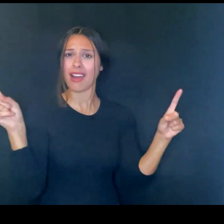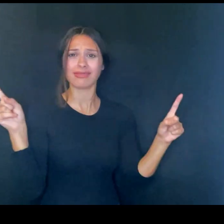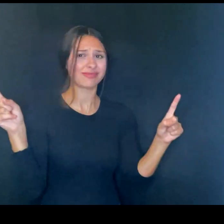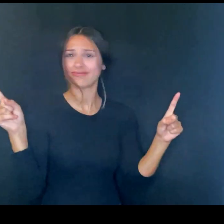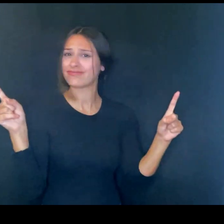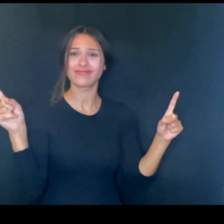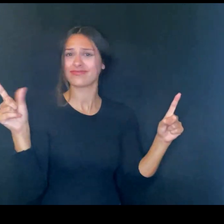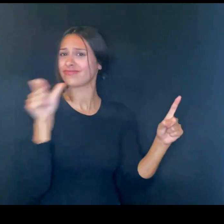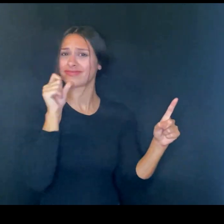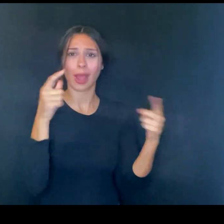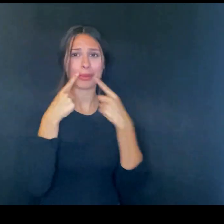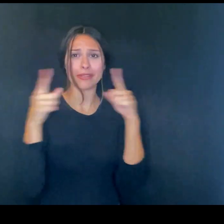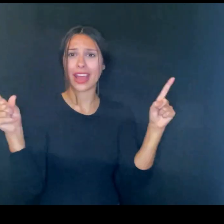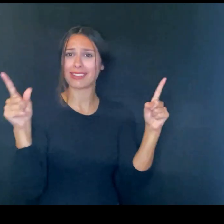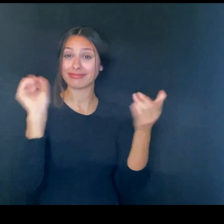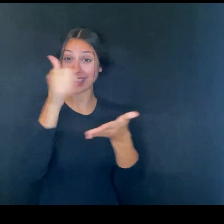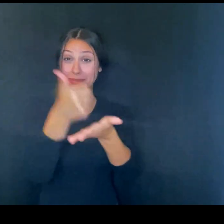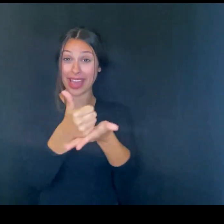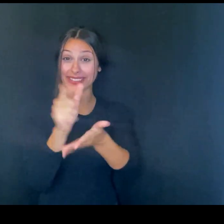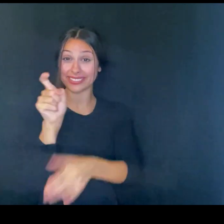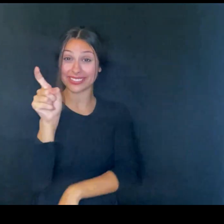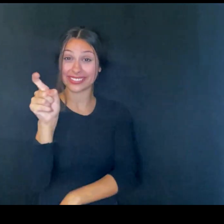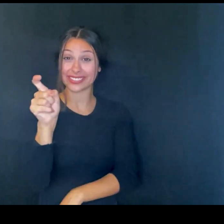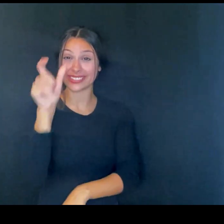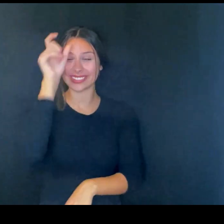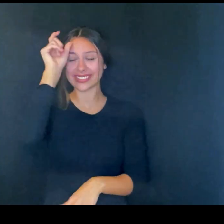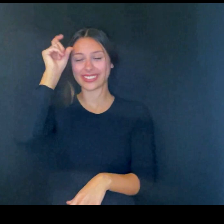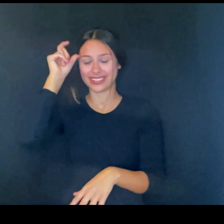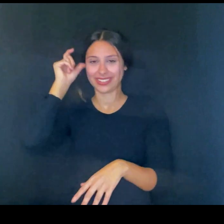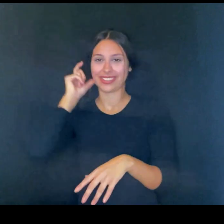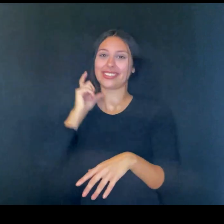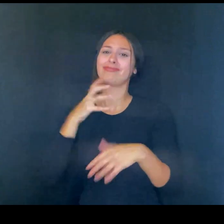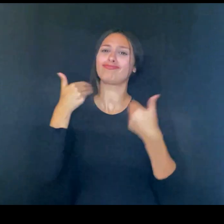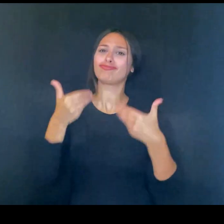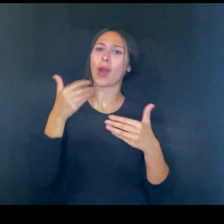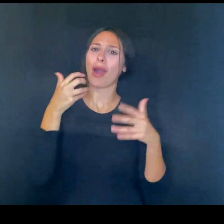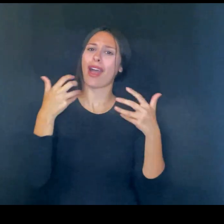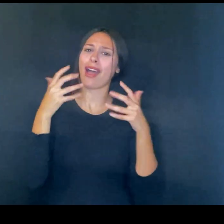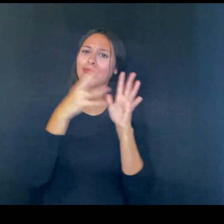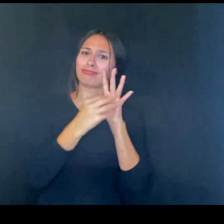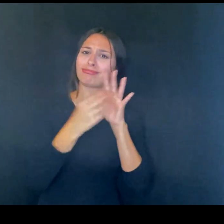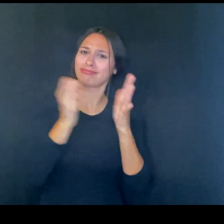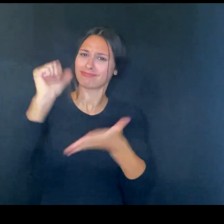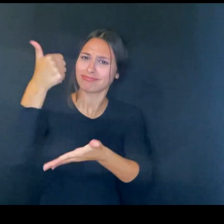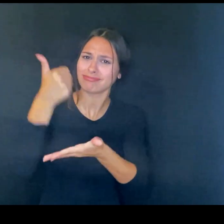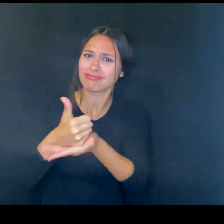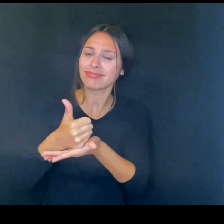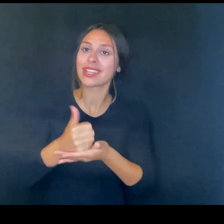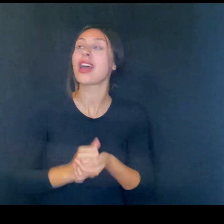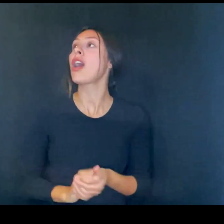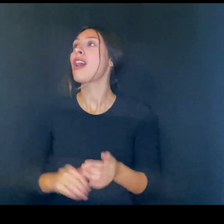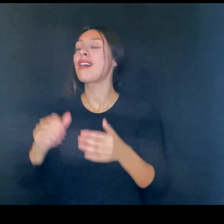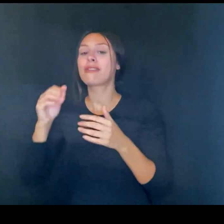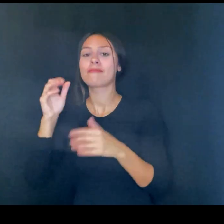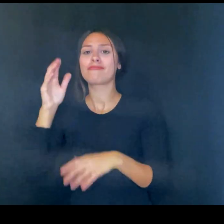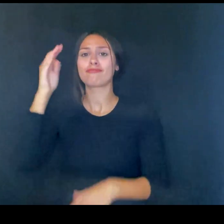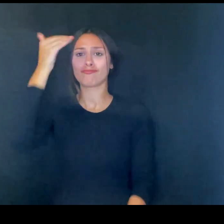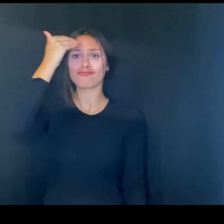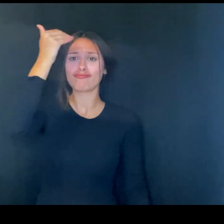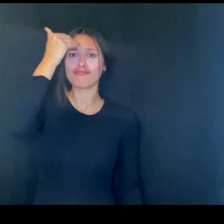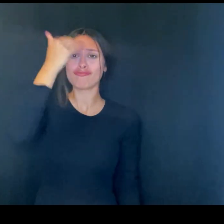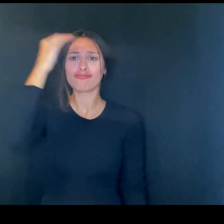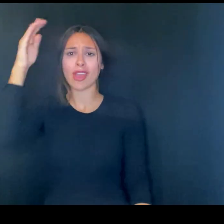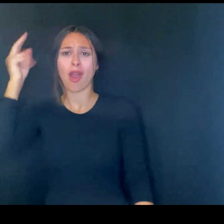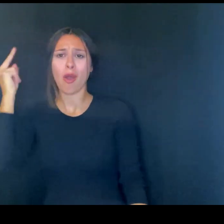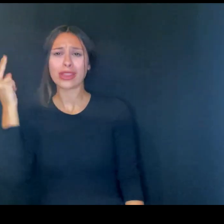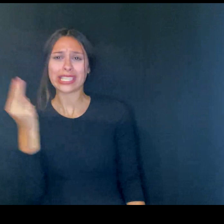of hell will not prevail. Can I get an amen? Come on, shout amen. No, the gates of hell will not prevail. Sing